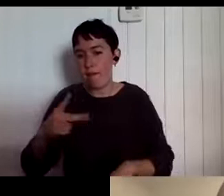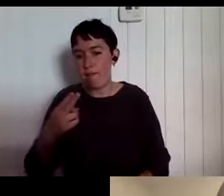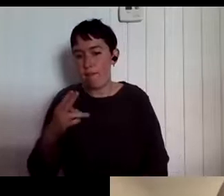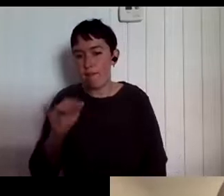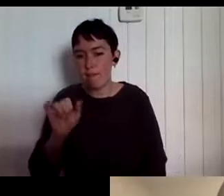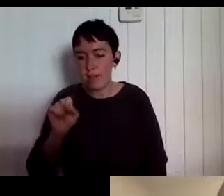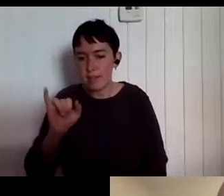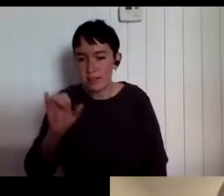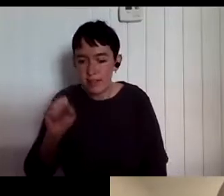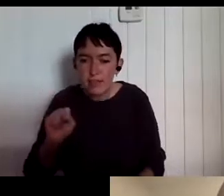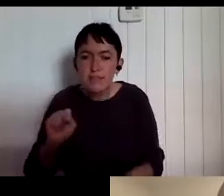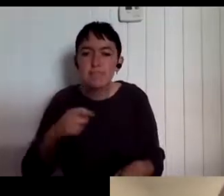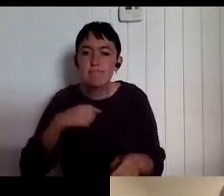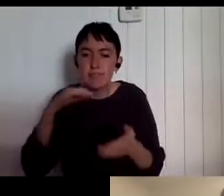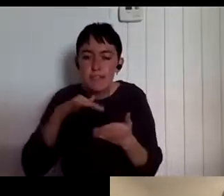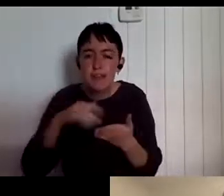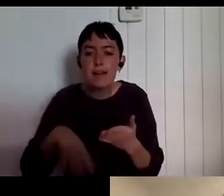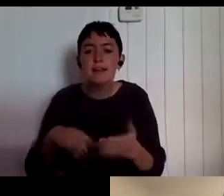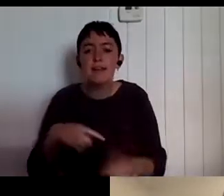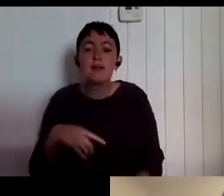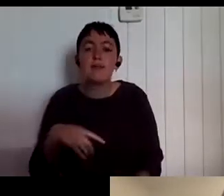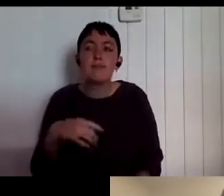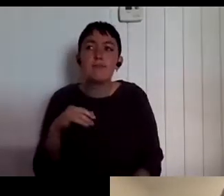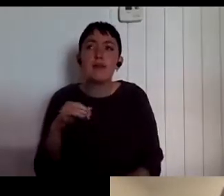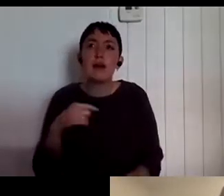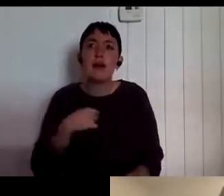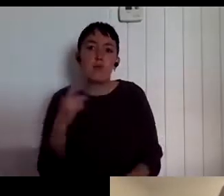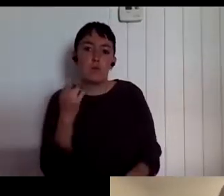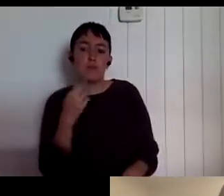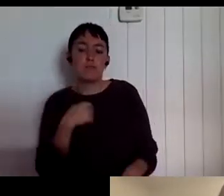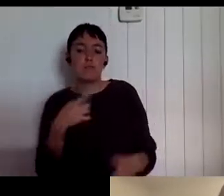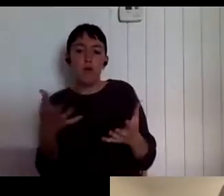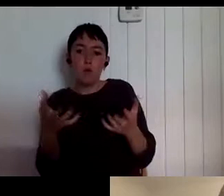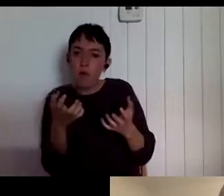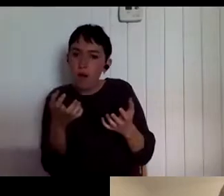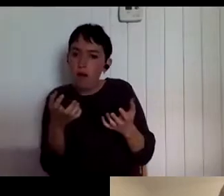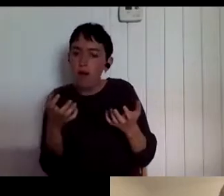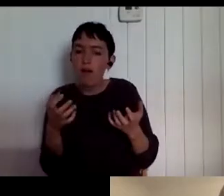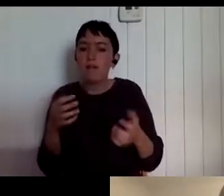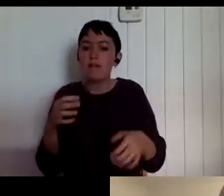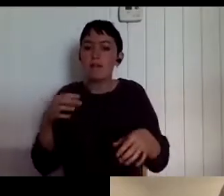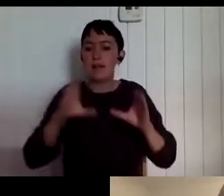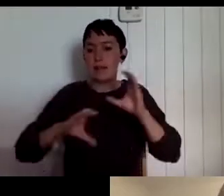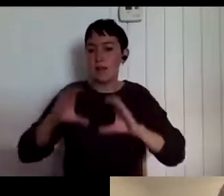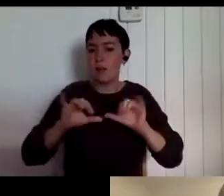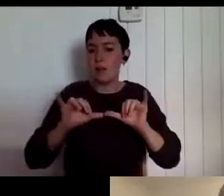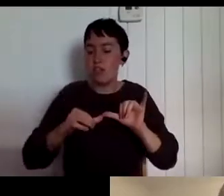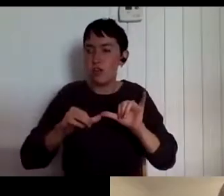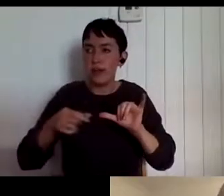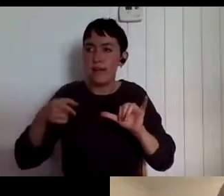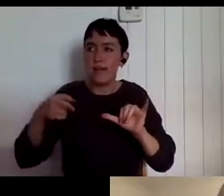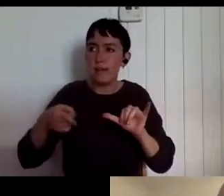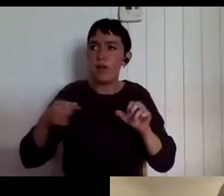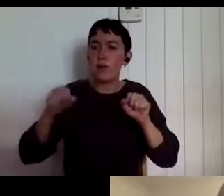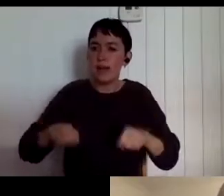really try to make a change? And that's why, you know, I chose chemical engineering, because for me, I felt like it was the most widespread sort of thing. And